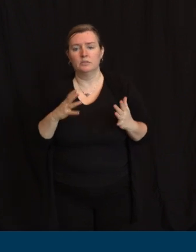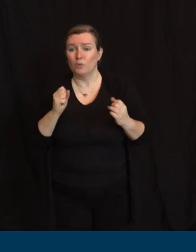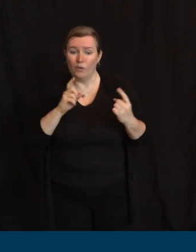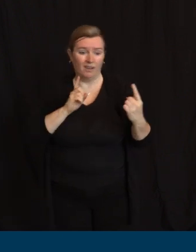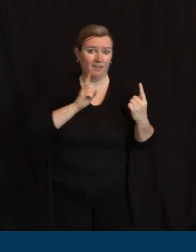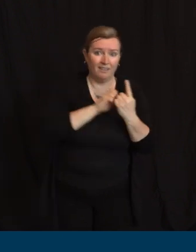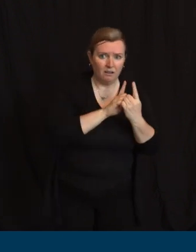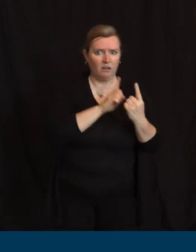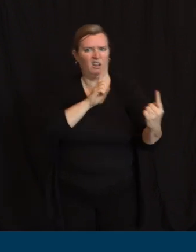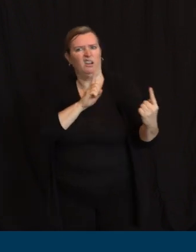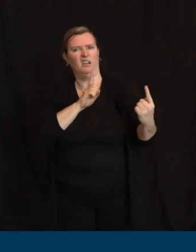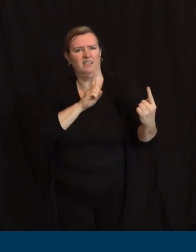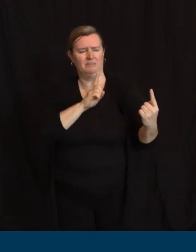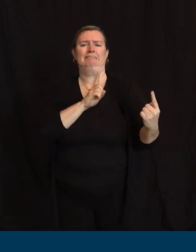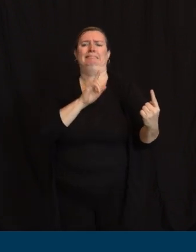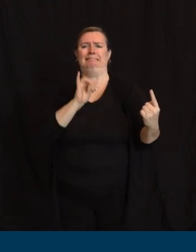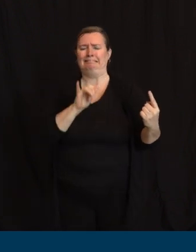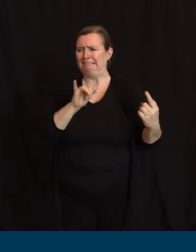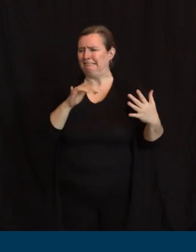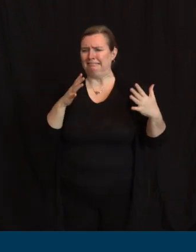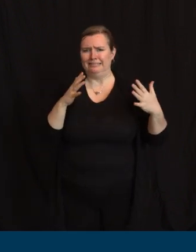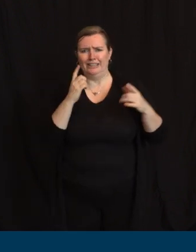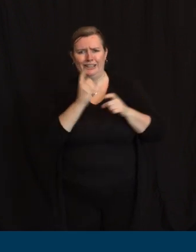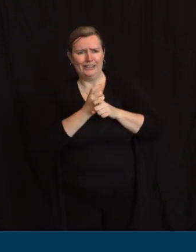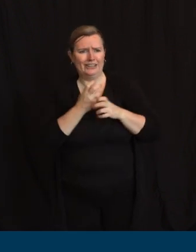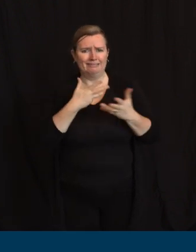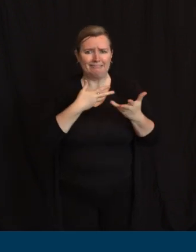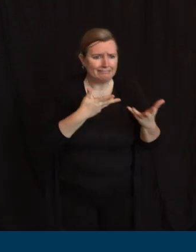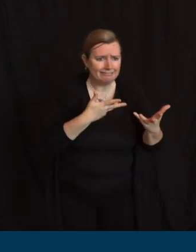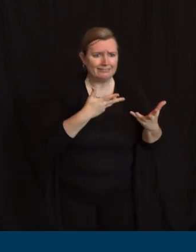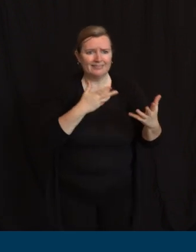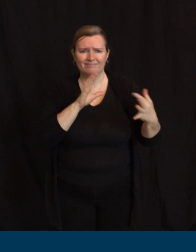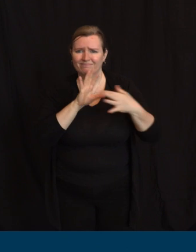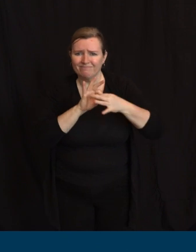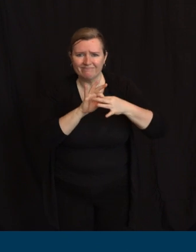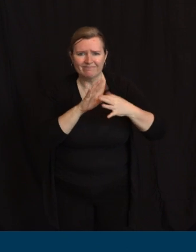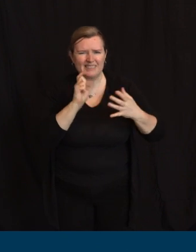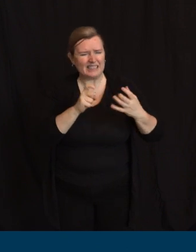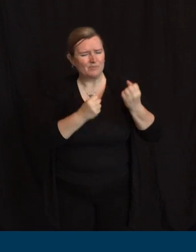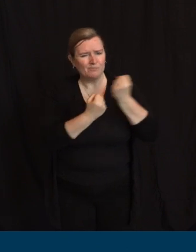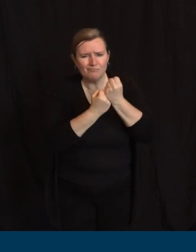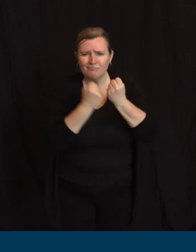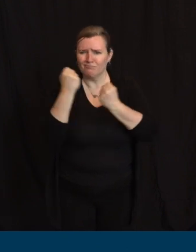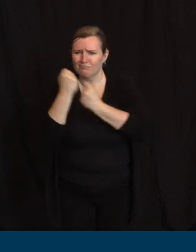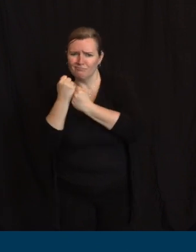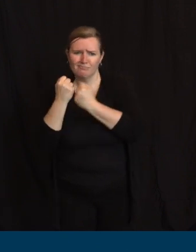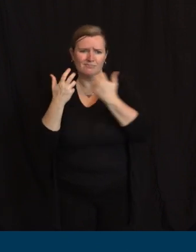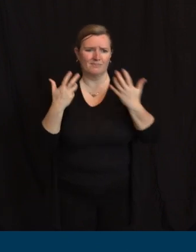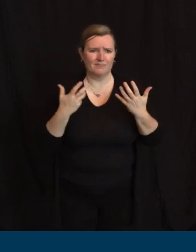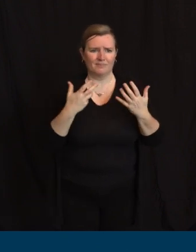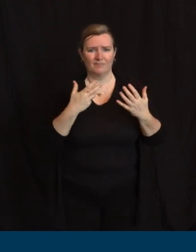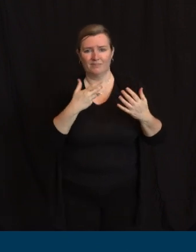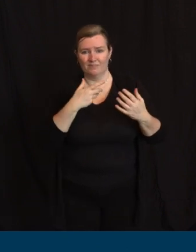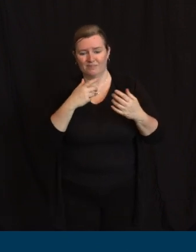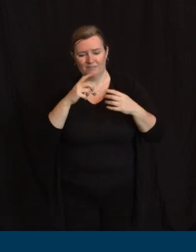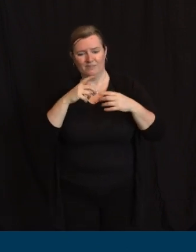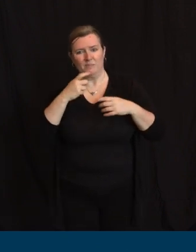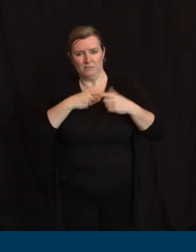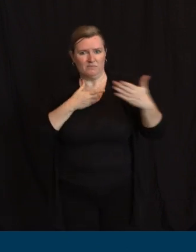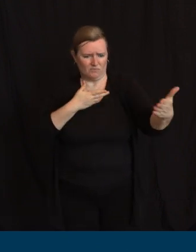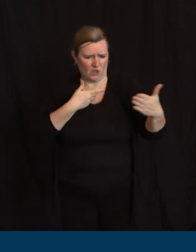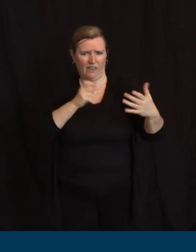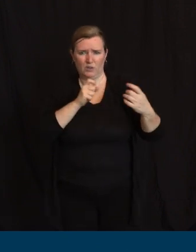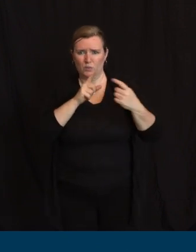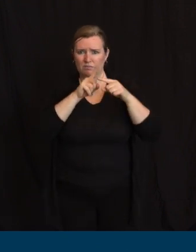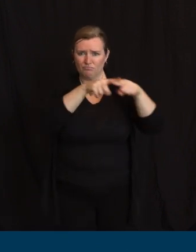is keeping us from the direct contact and support of those we depend on. We are dealing with new stressors in our